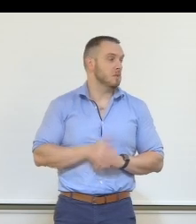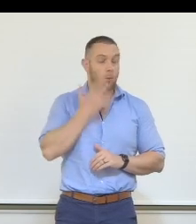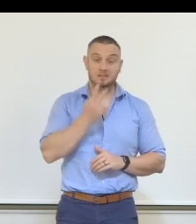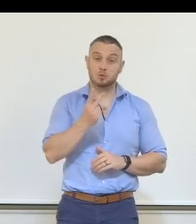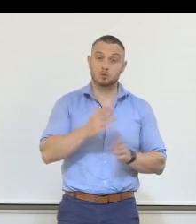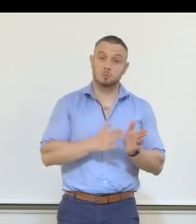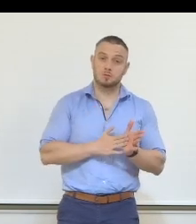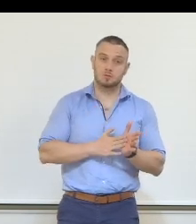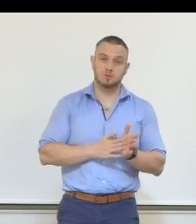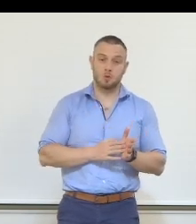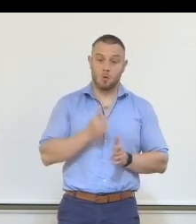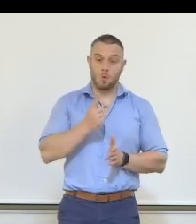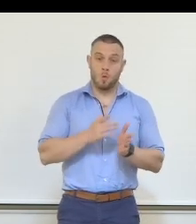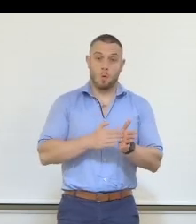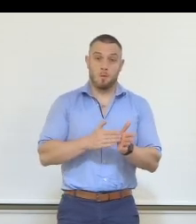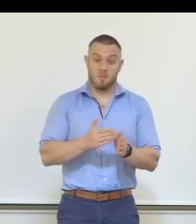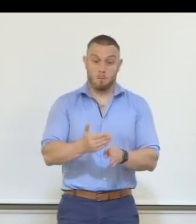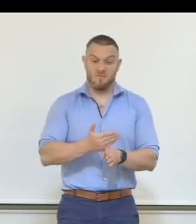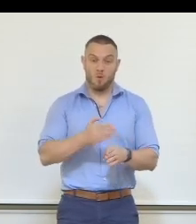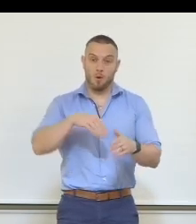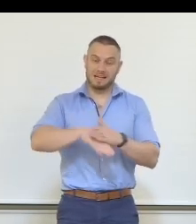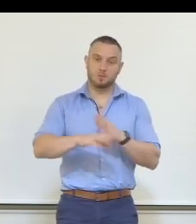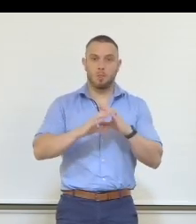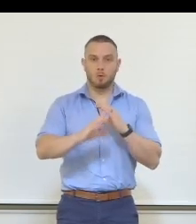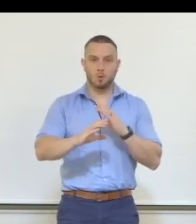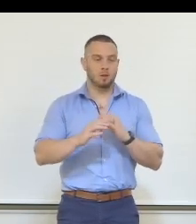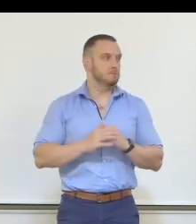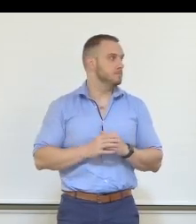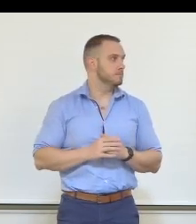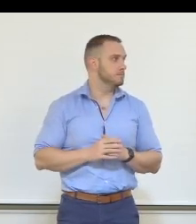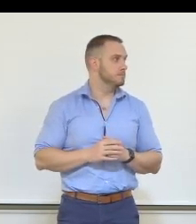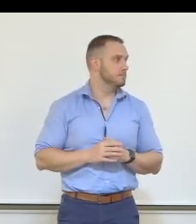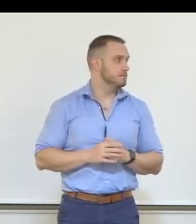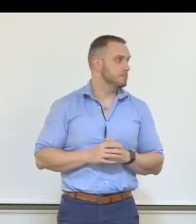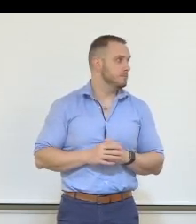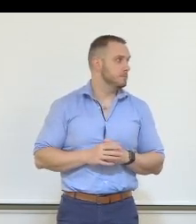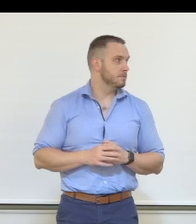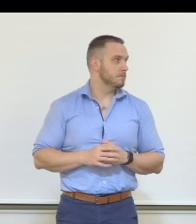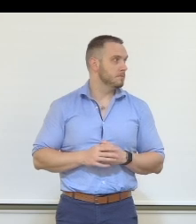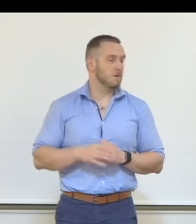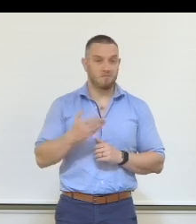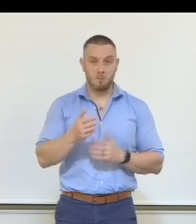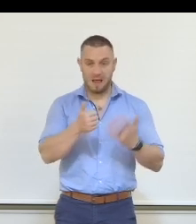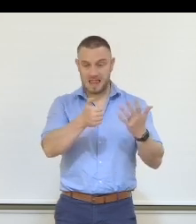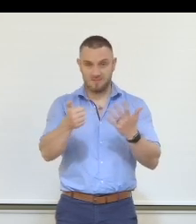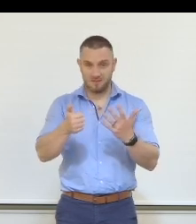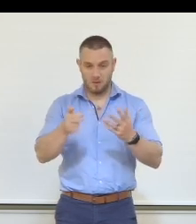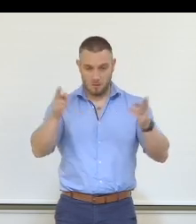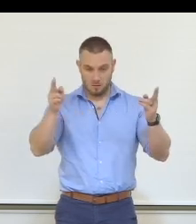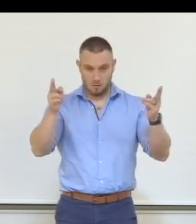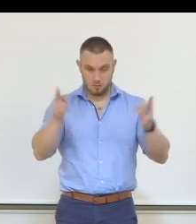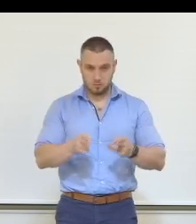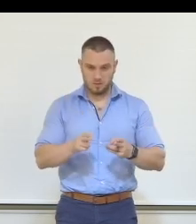months, so 1 month before entering the module, they extract from those 11 candidates the final